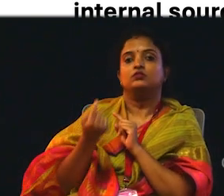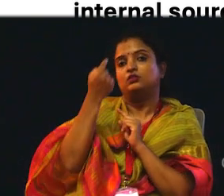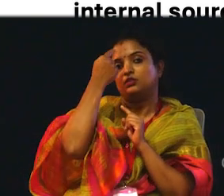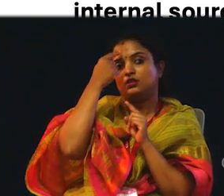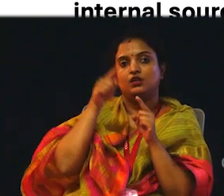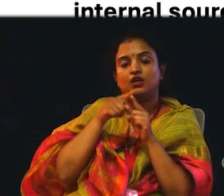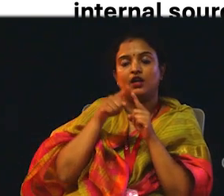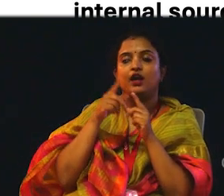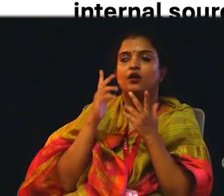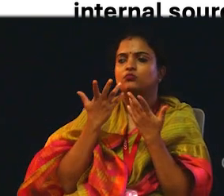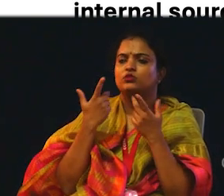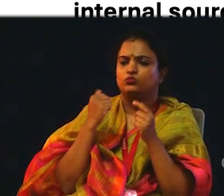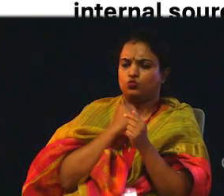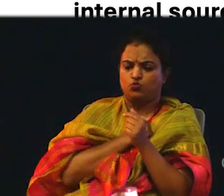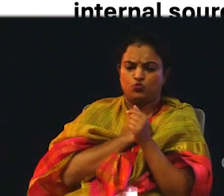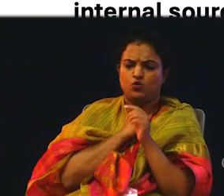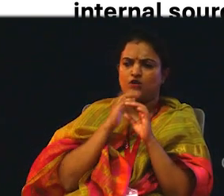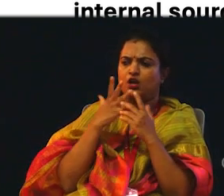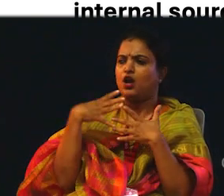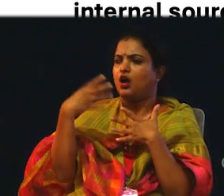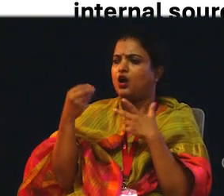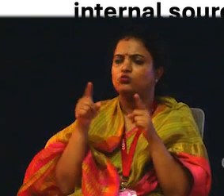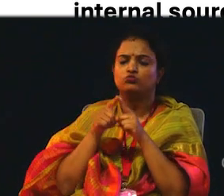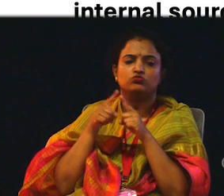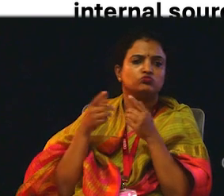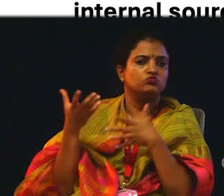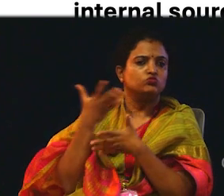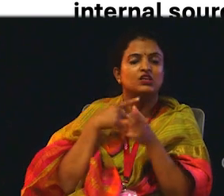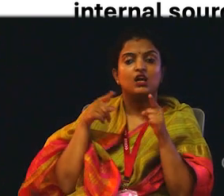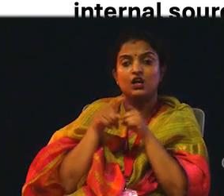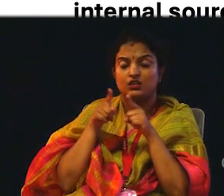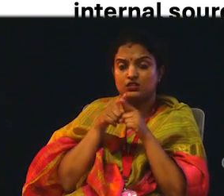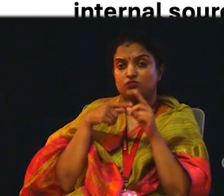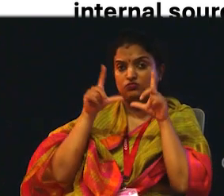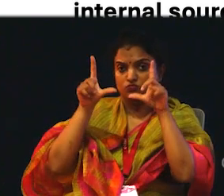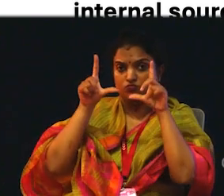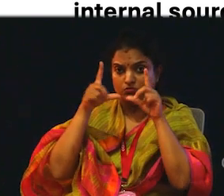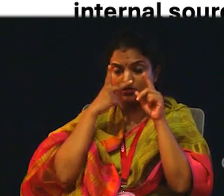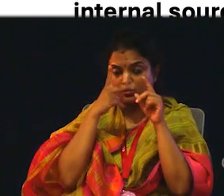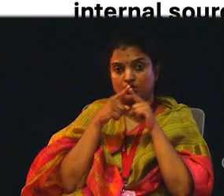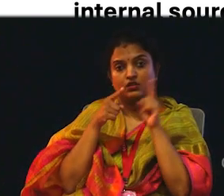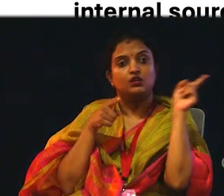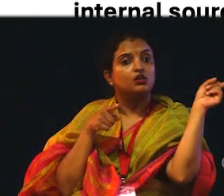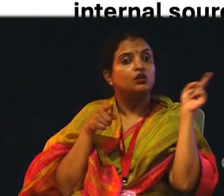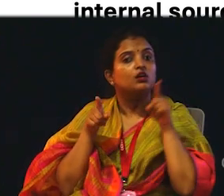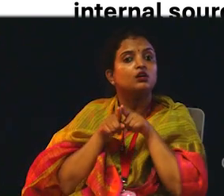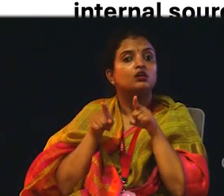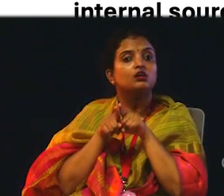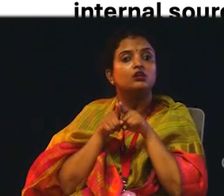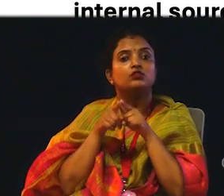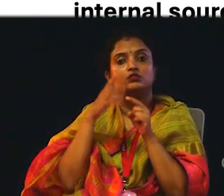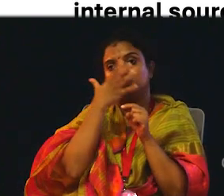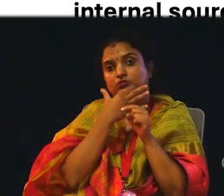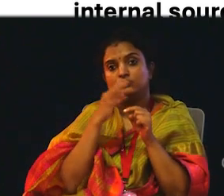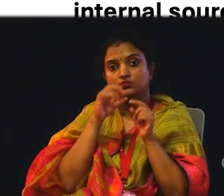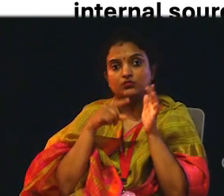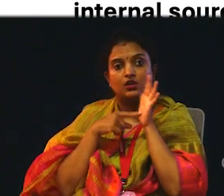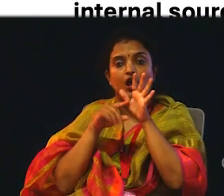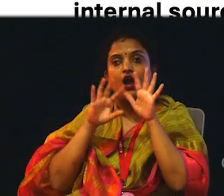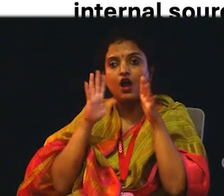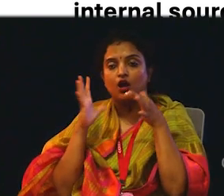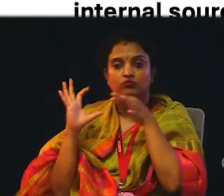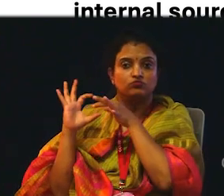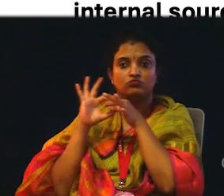internal sources. And this is a wonderful picture here of Professor Reuven Forrestein with a student with